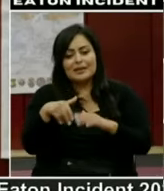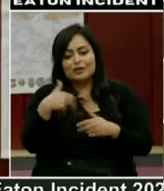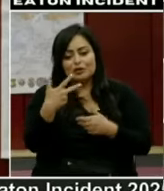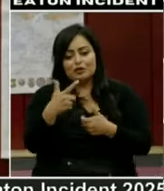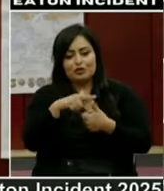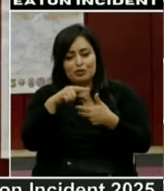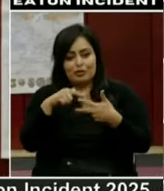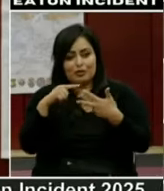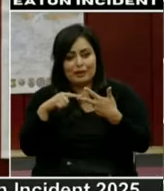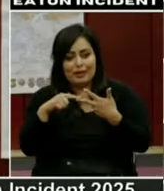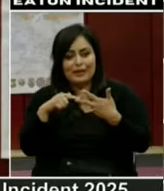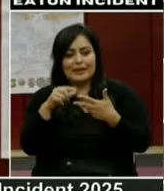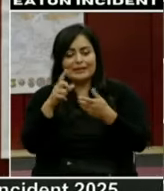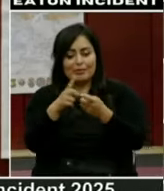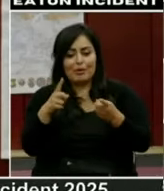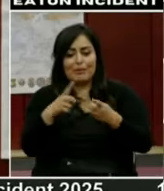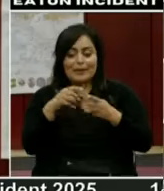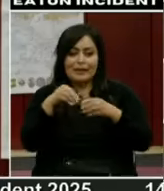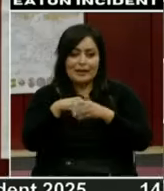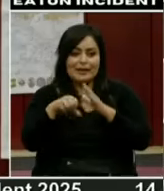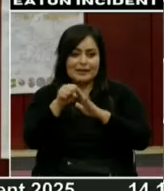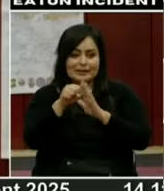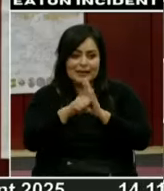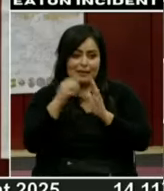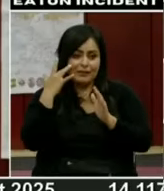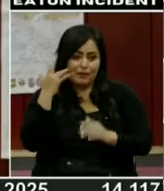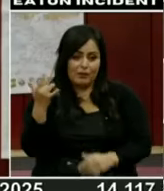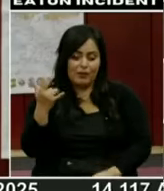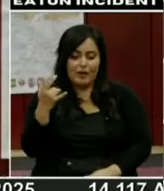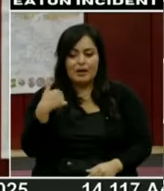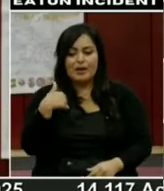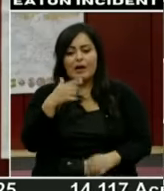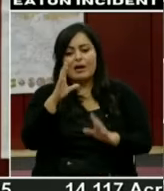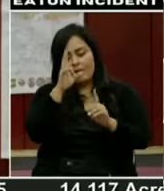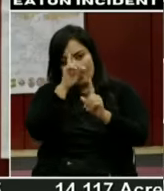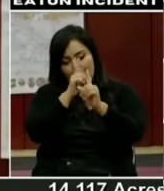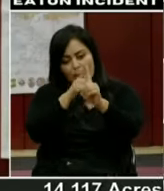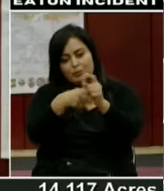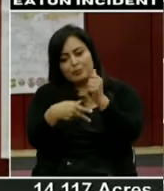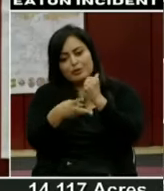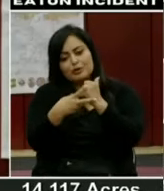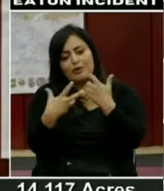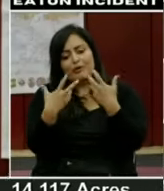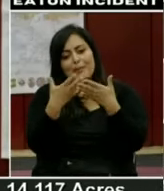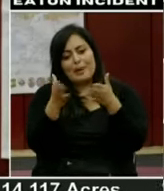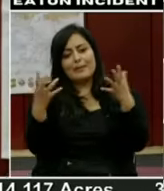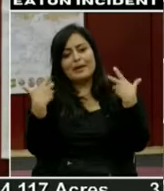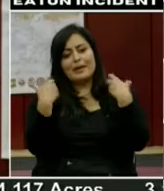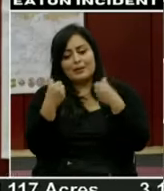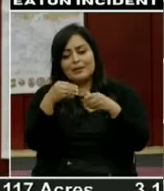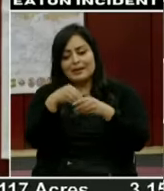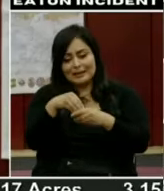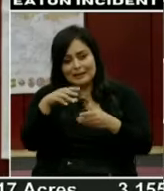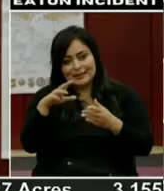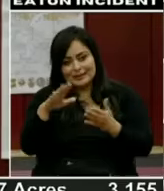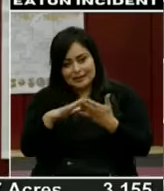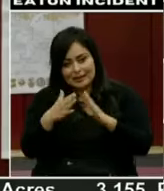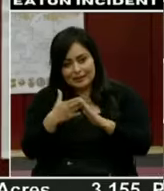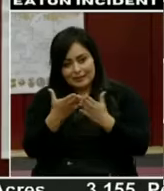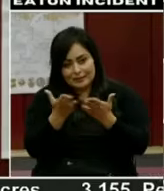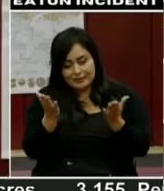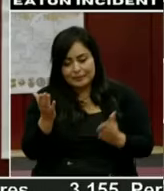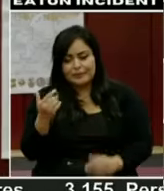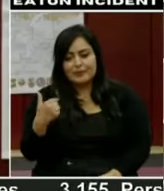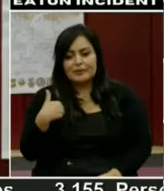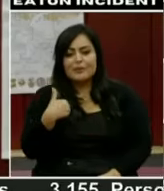health departments in the state of California. The department is committed to preserving and protecting public health within the city. That said, while we